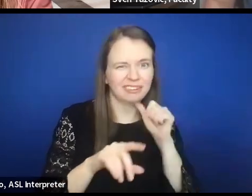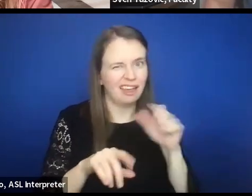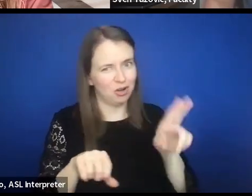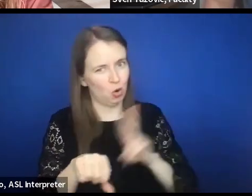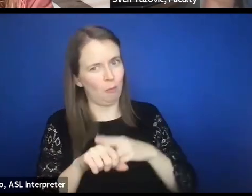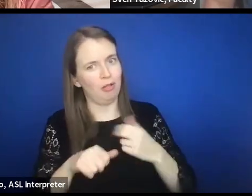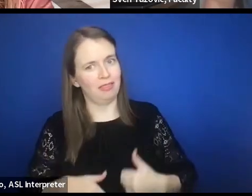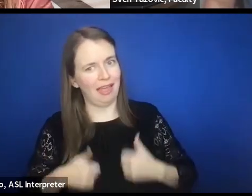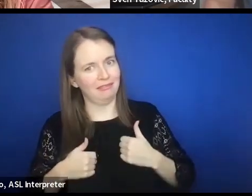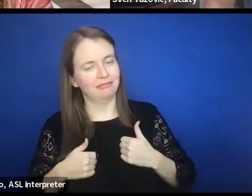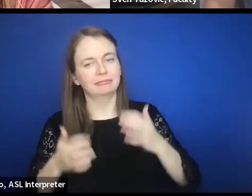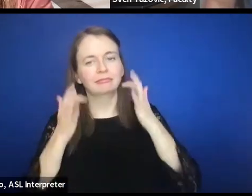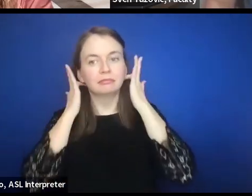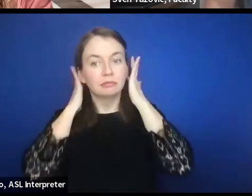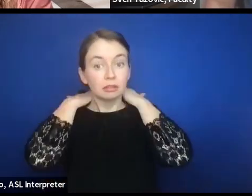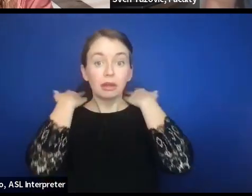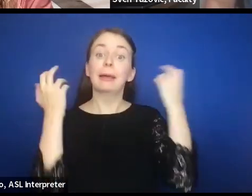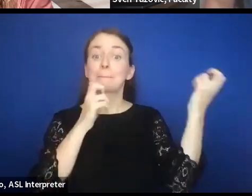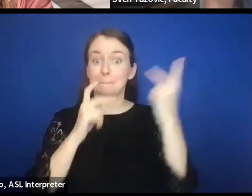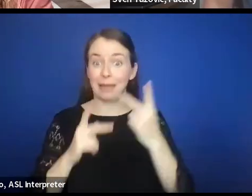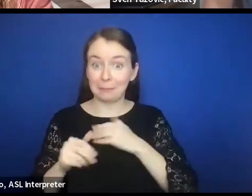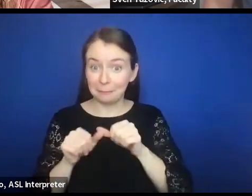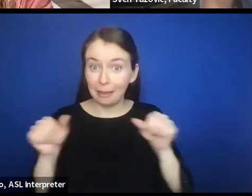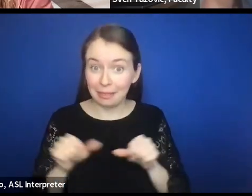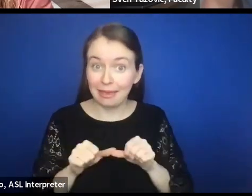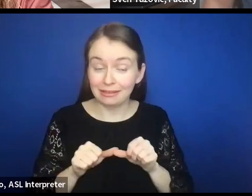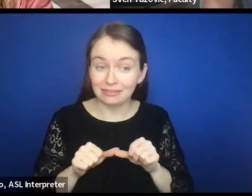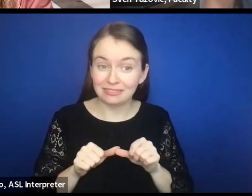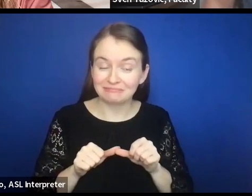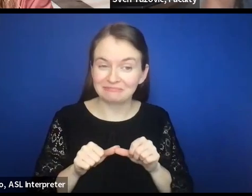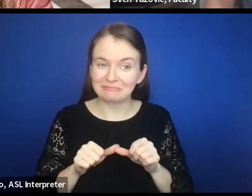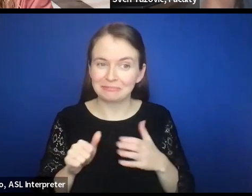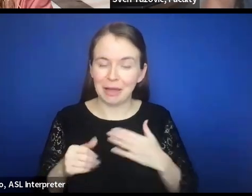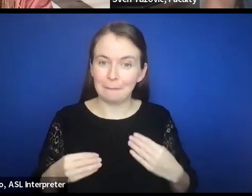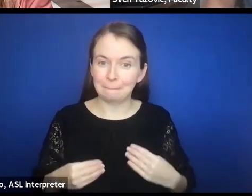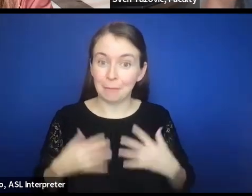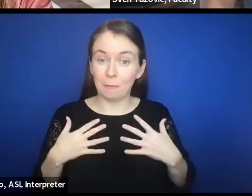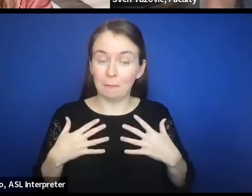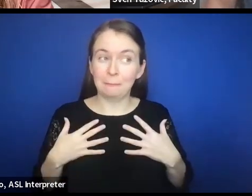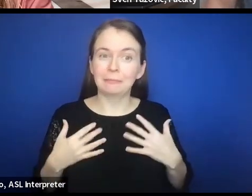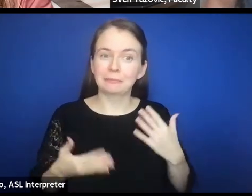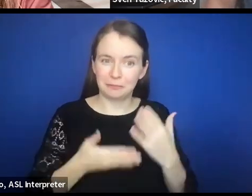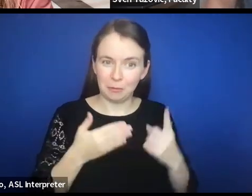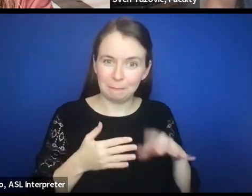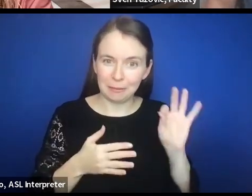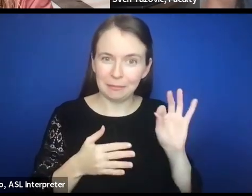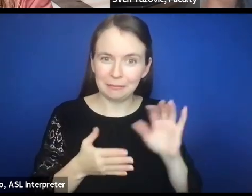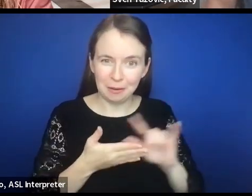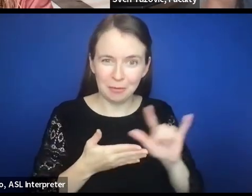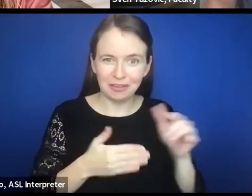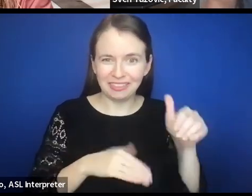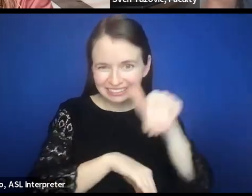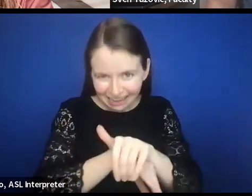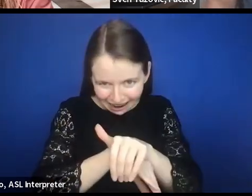back to my place, well, a friend of mine picked me up at the airport late night. That was nice,